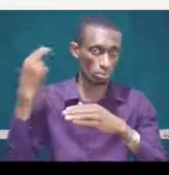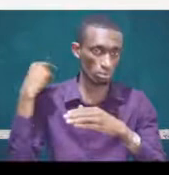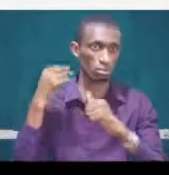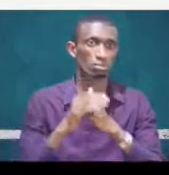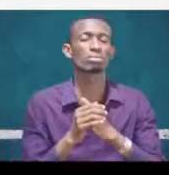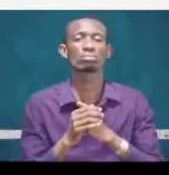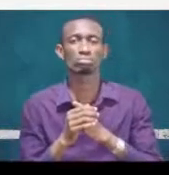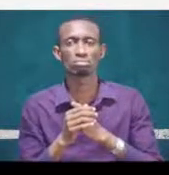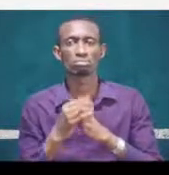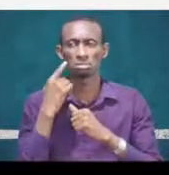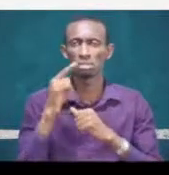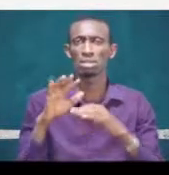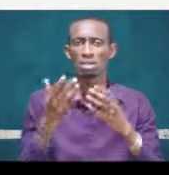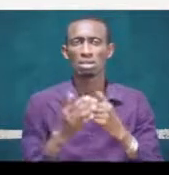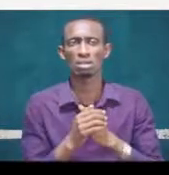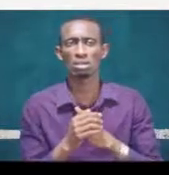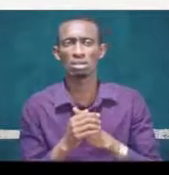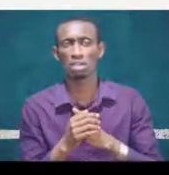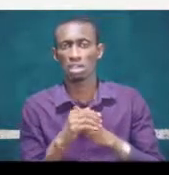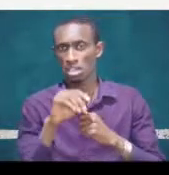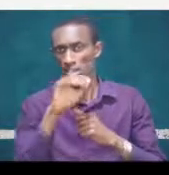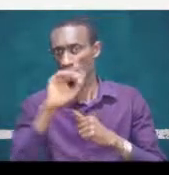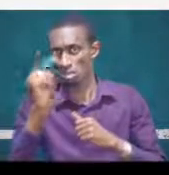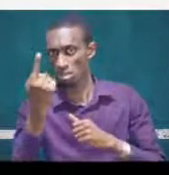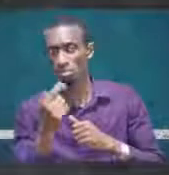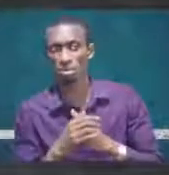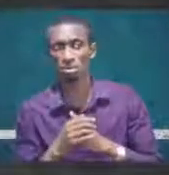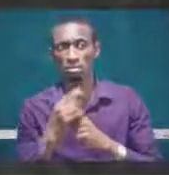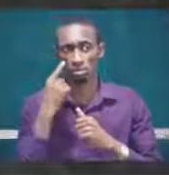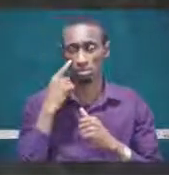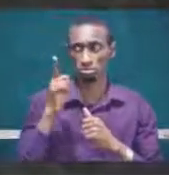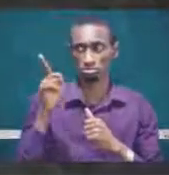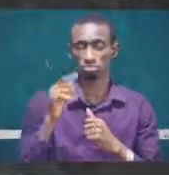check it out and see if they say, first letter, we are on the extreme left,